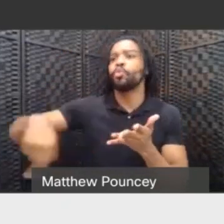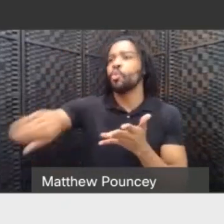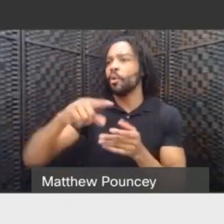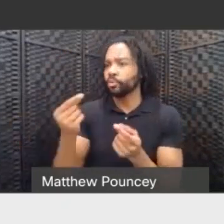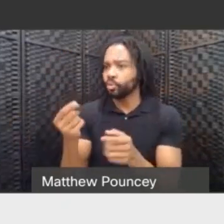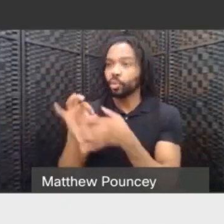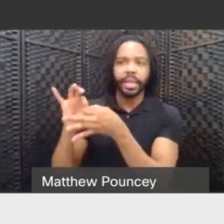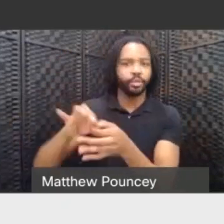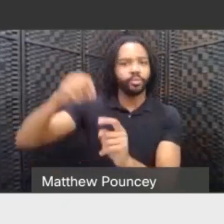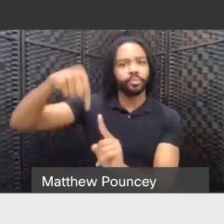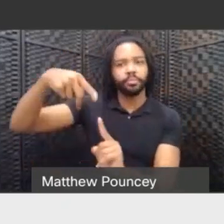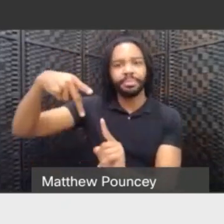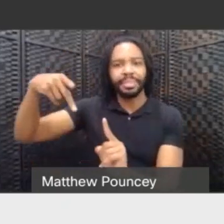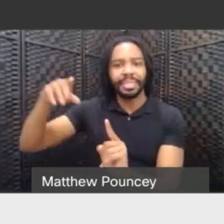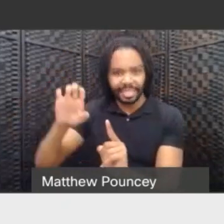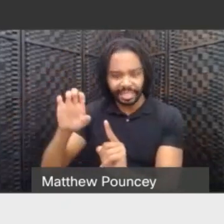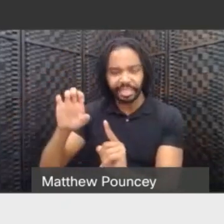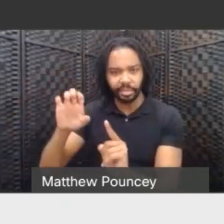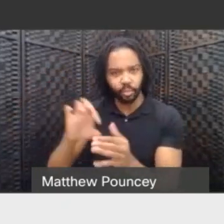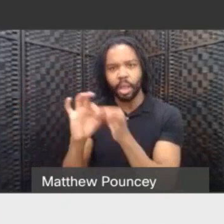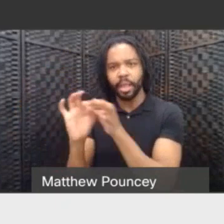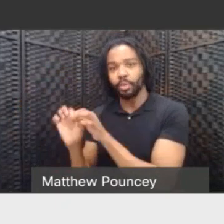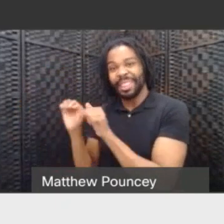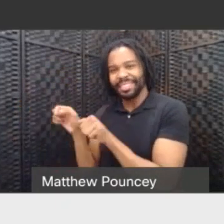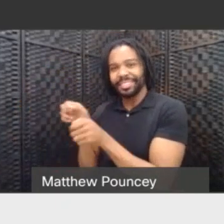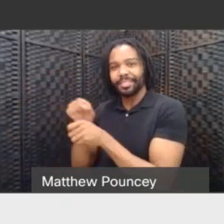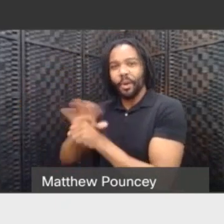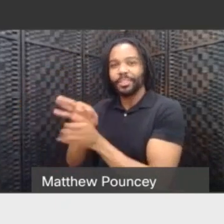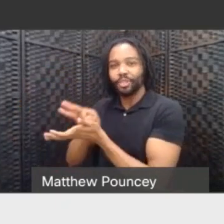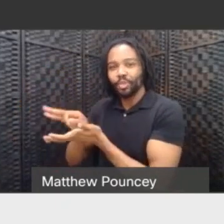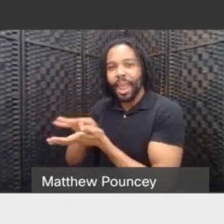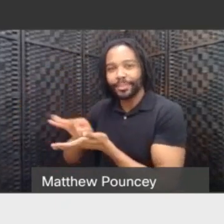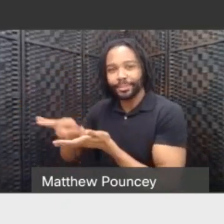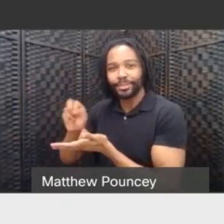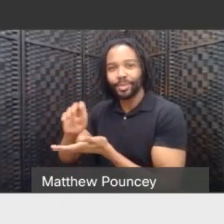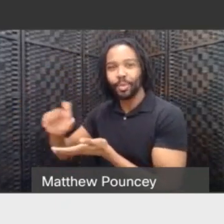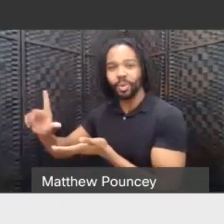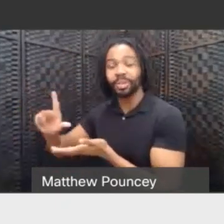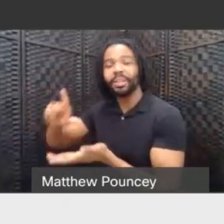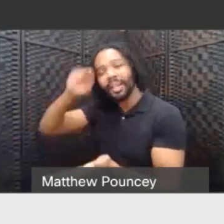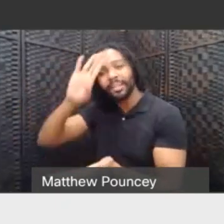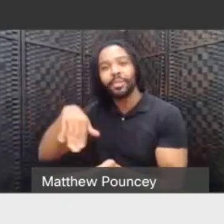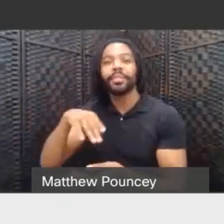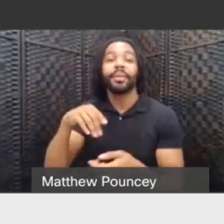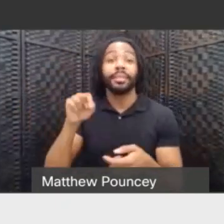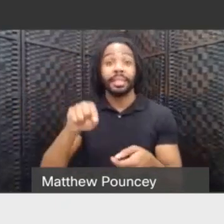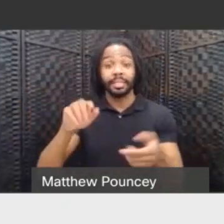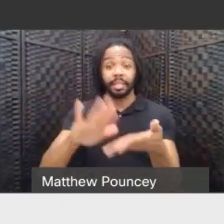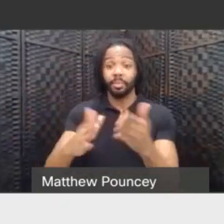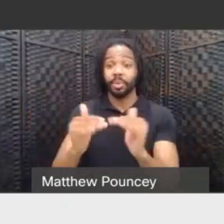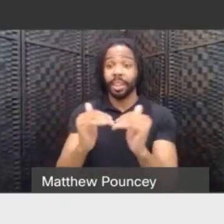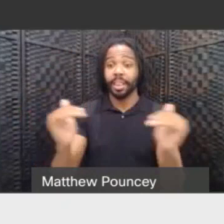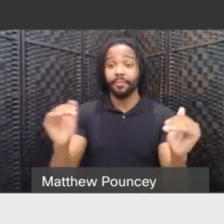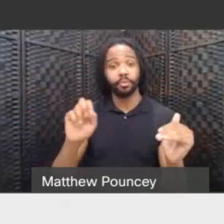that references the COVID tracker tool. Even though the new community level